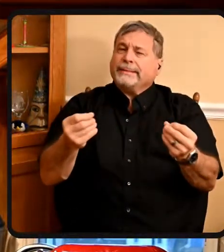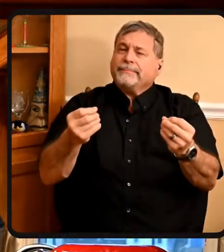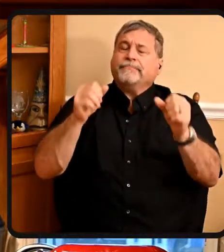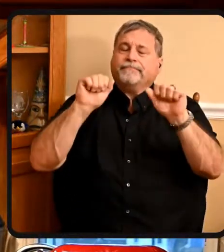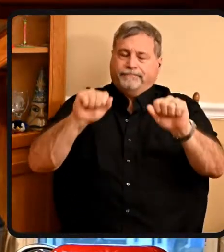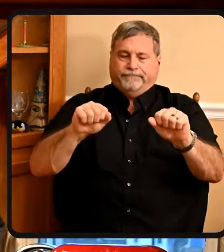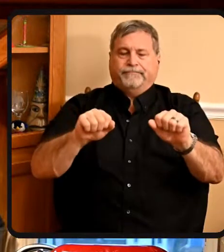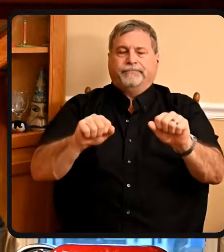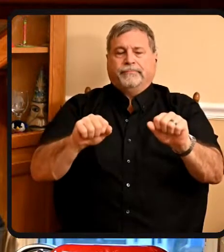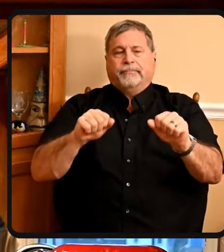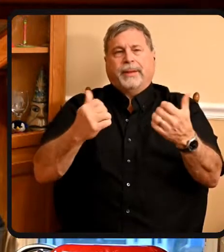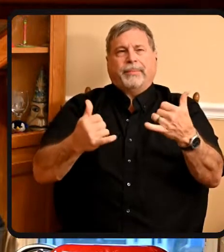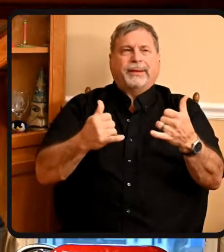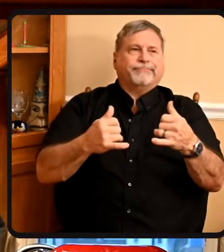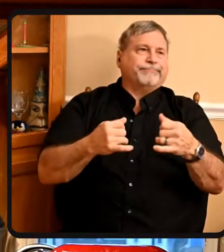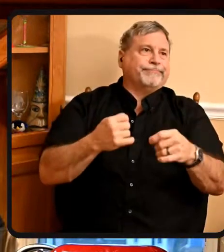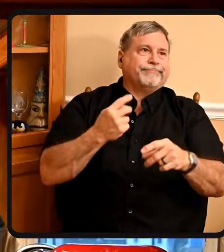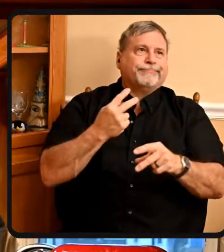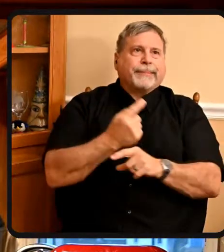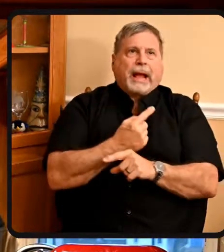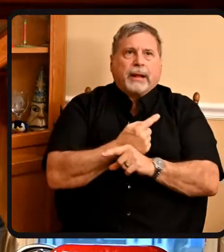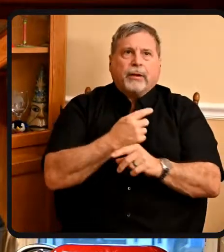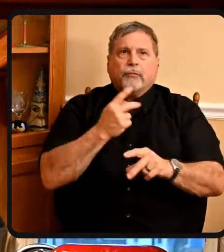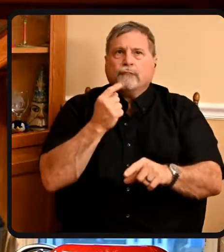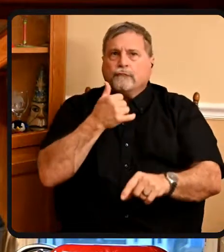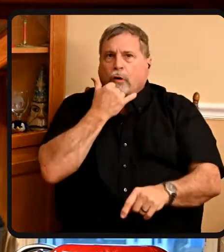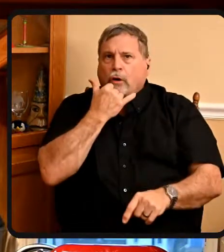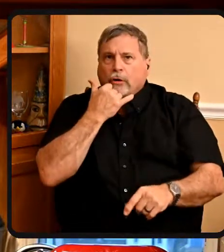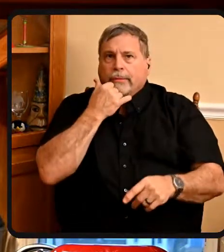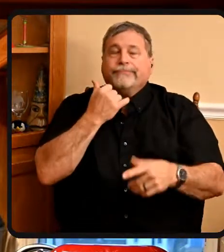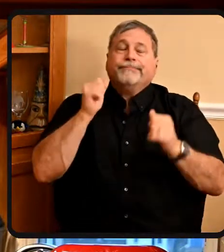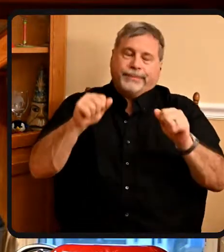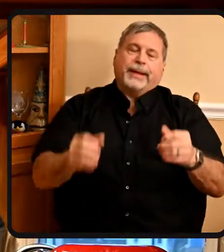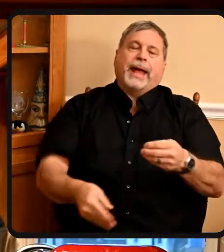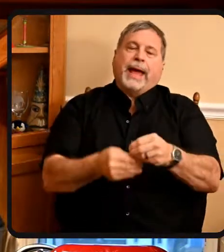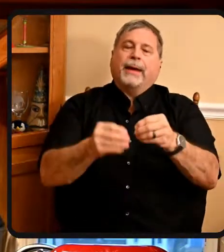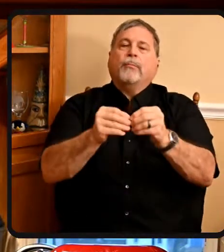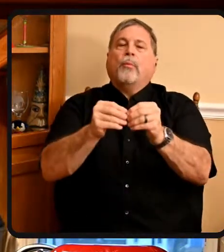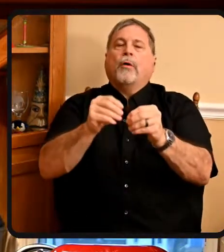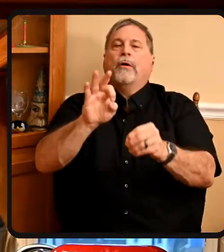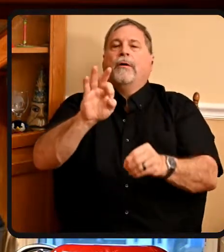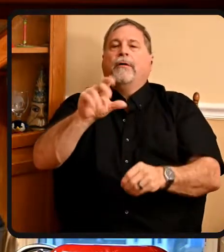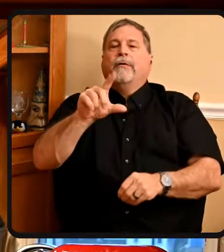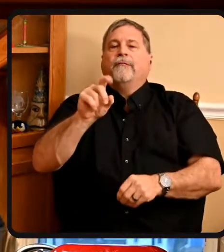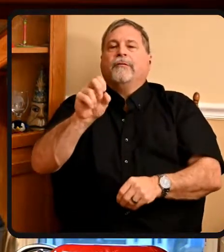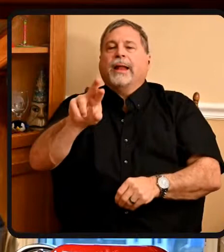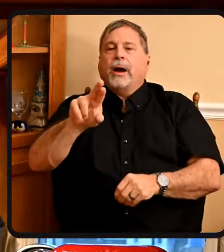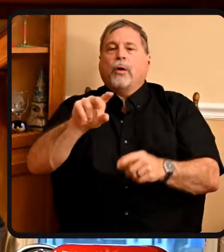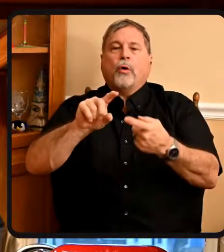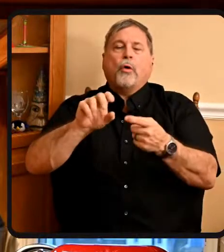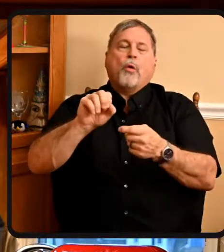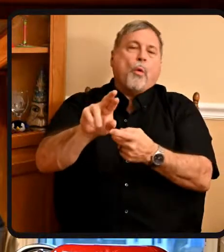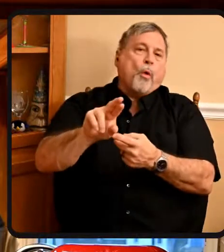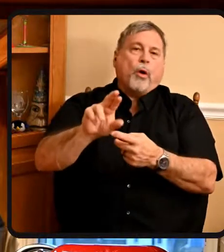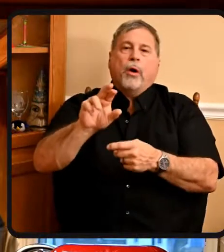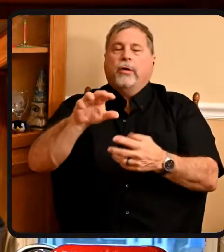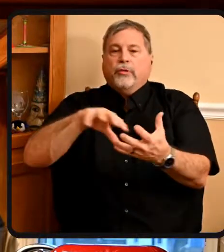too wet, because of miscalculation, you can always take and add just a little more flour or a little more